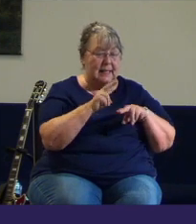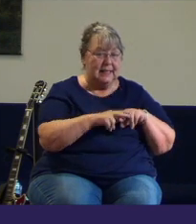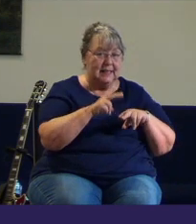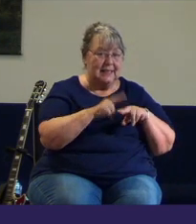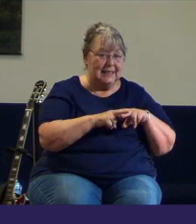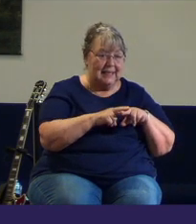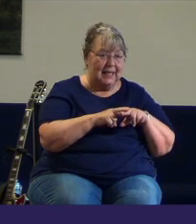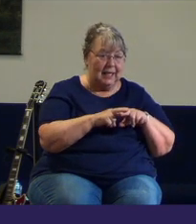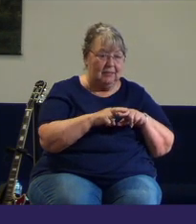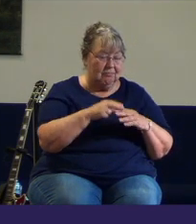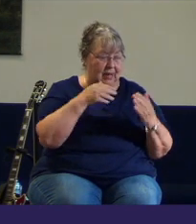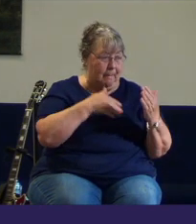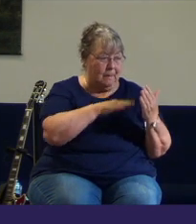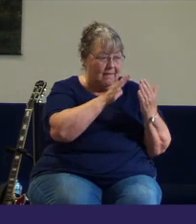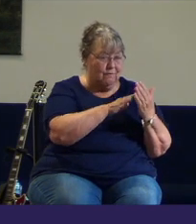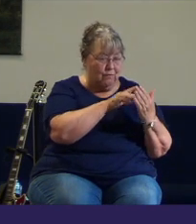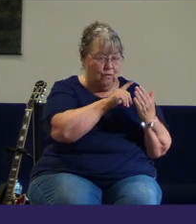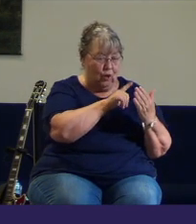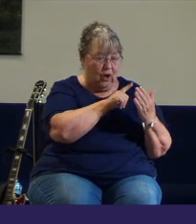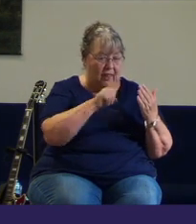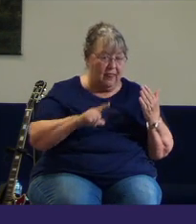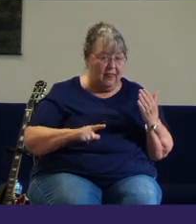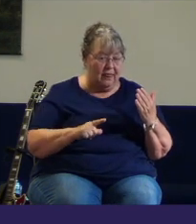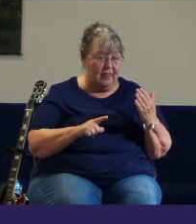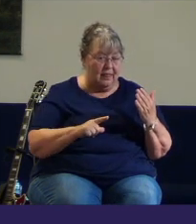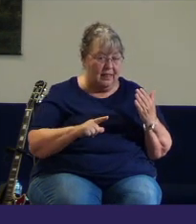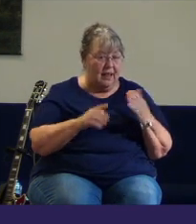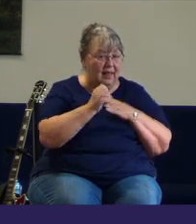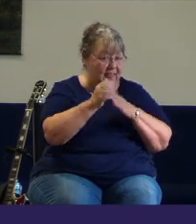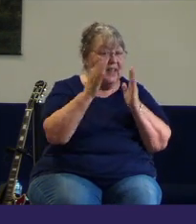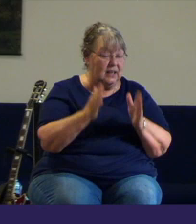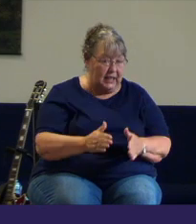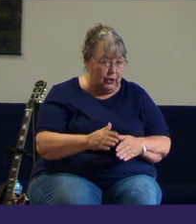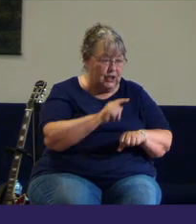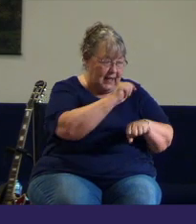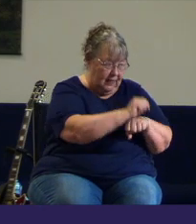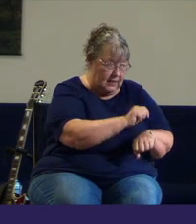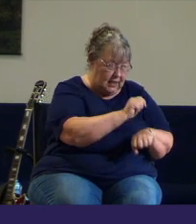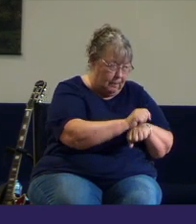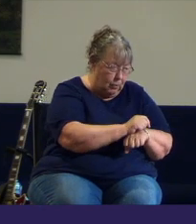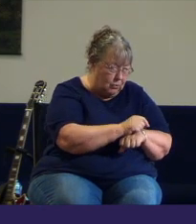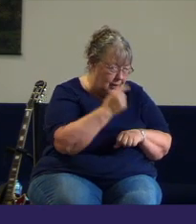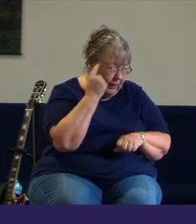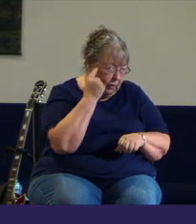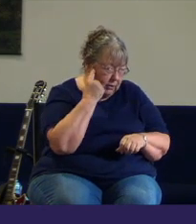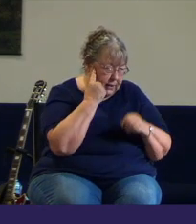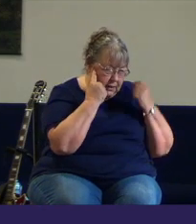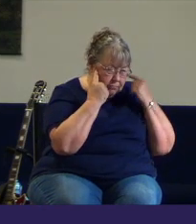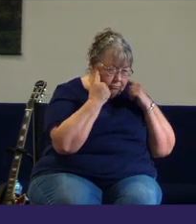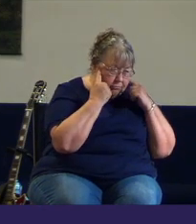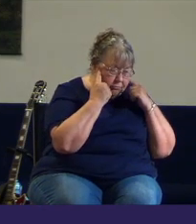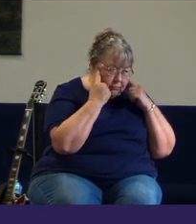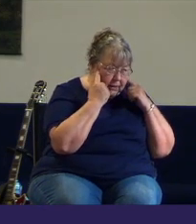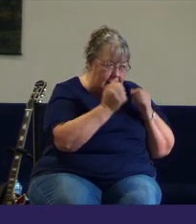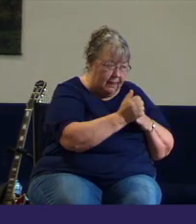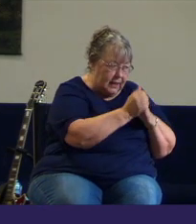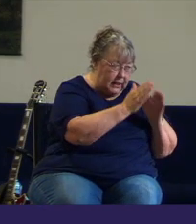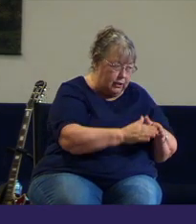the leaders in Jerusalem in the temple, listening to what they're saying and asking them questions.